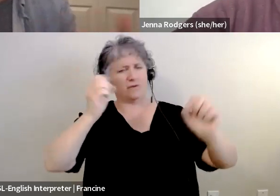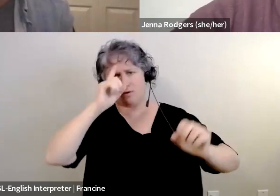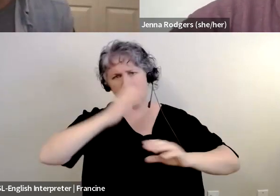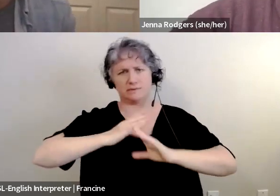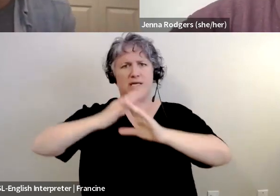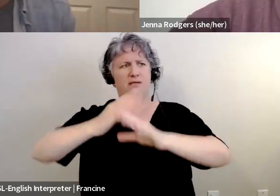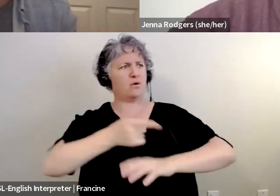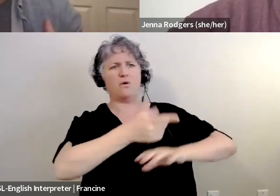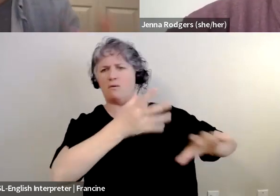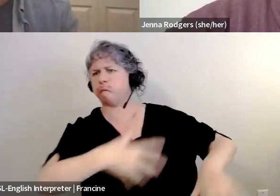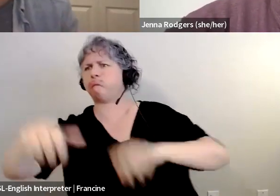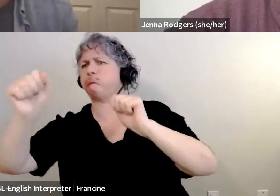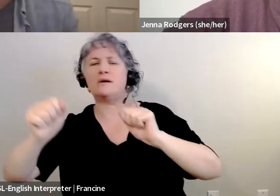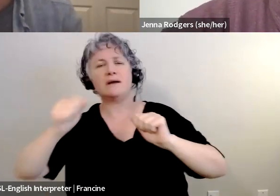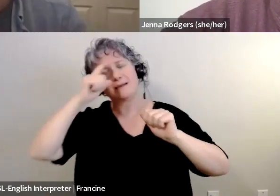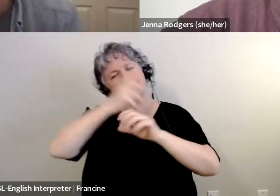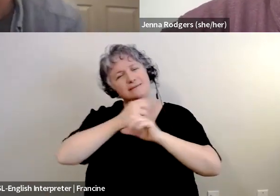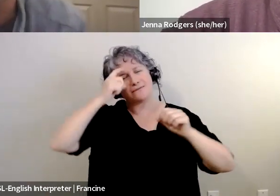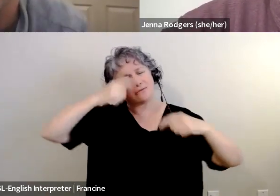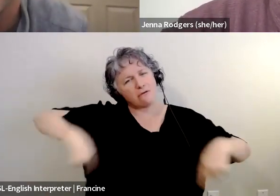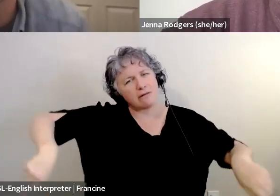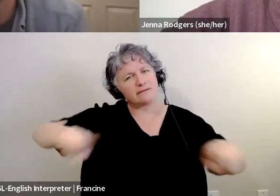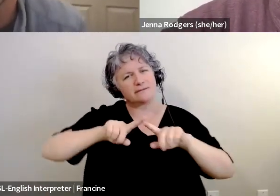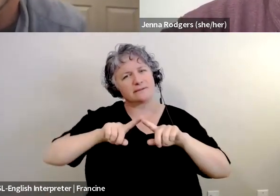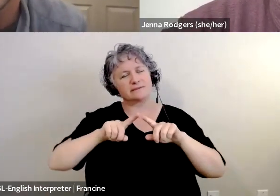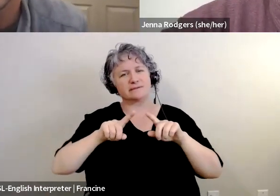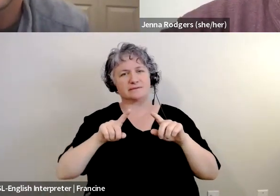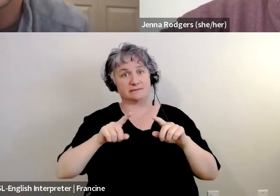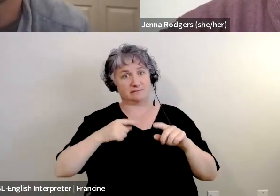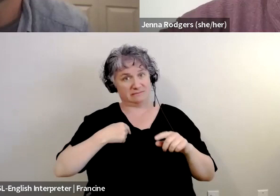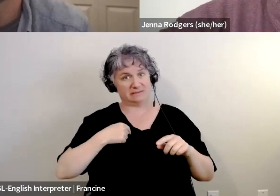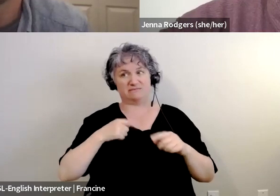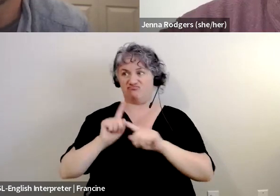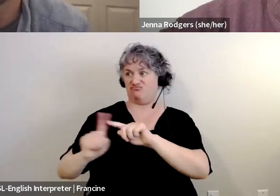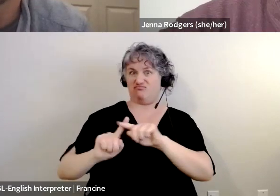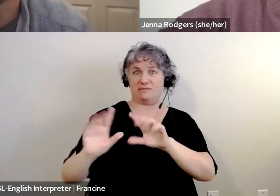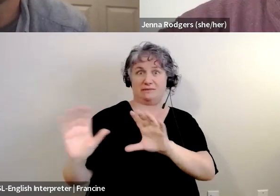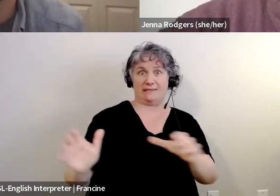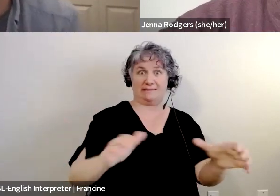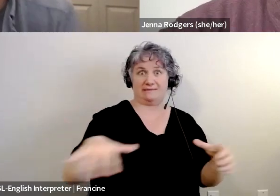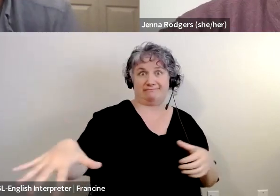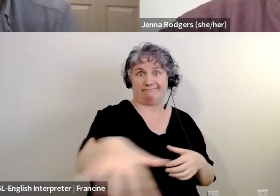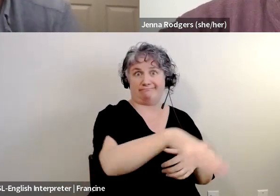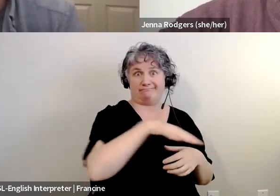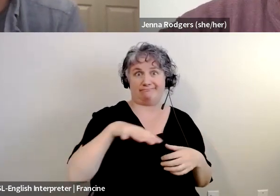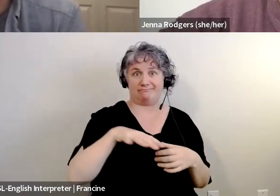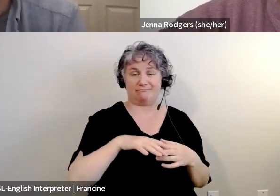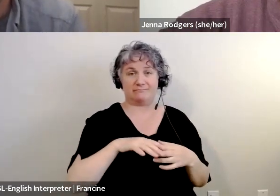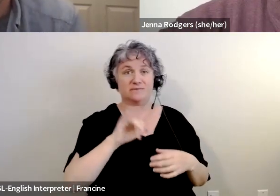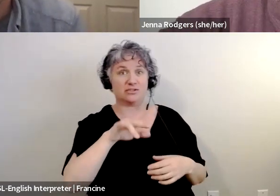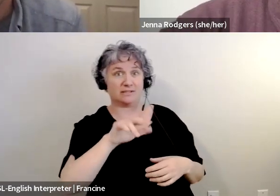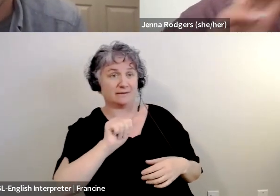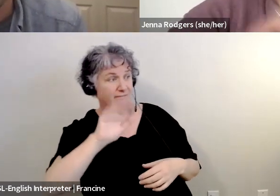creating safety for all of us, including ourselves within spaces. Great. And we can